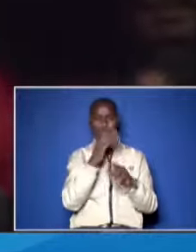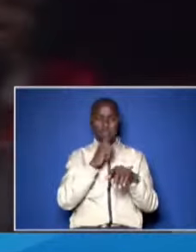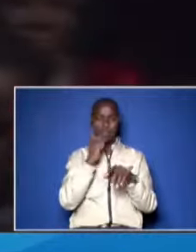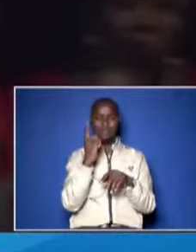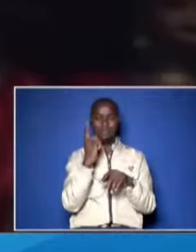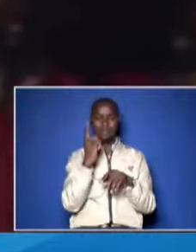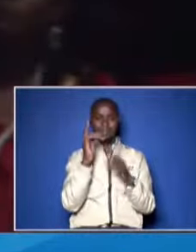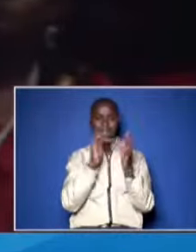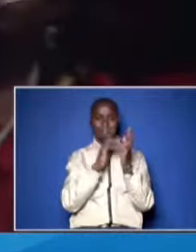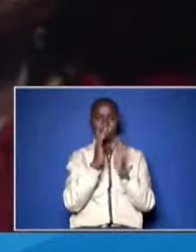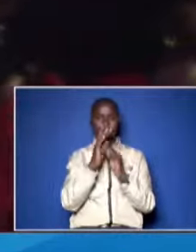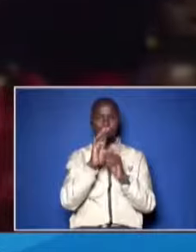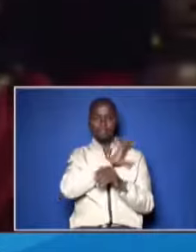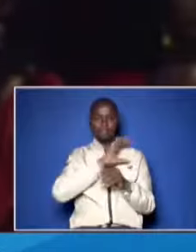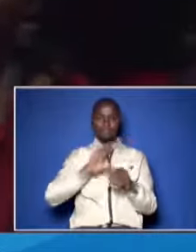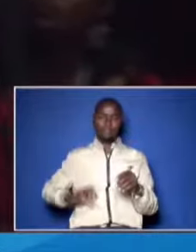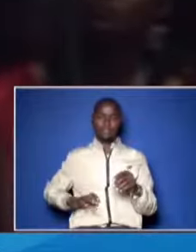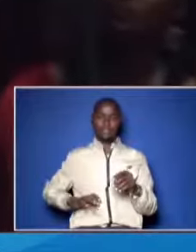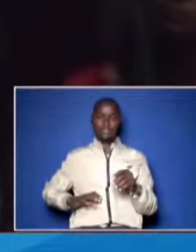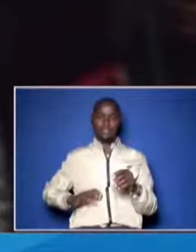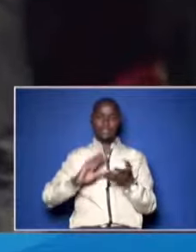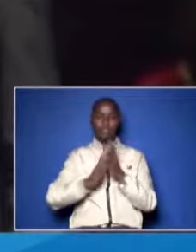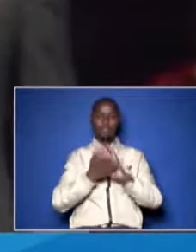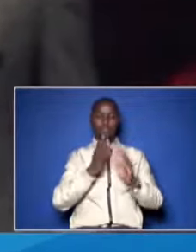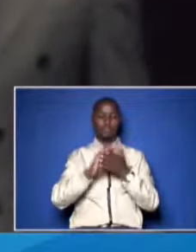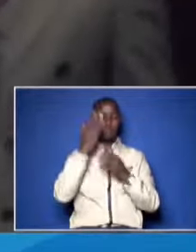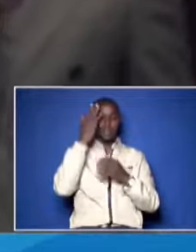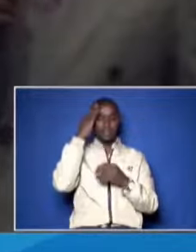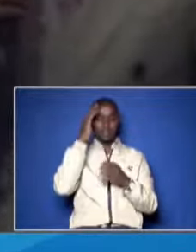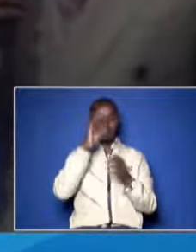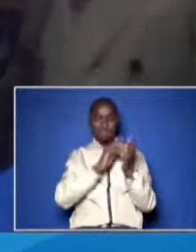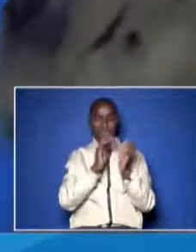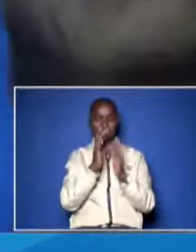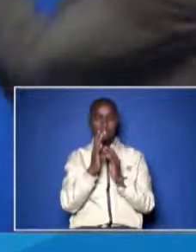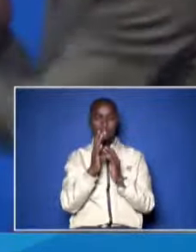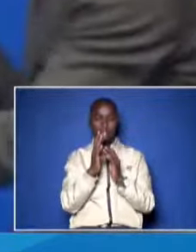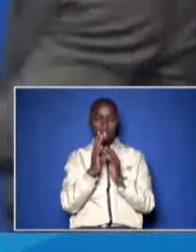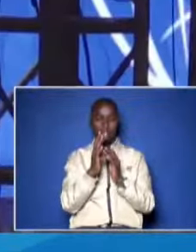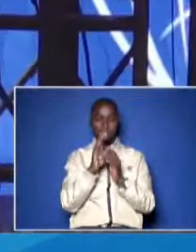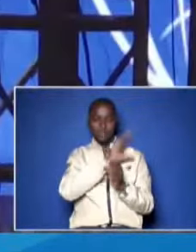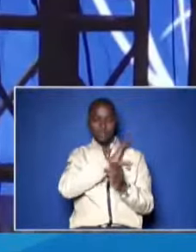God because without knowing him life has no